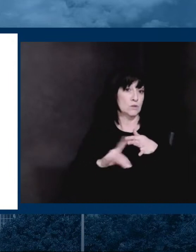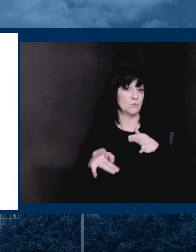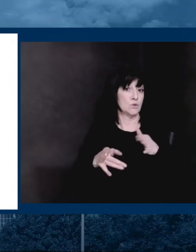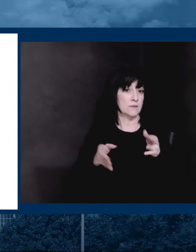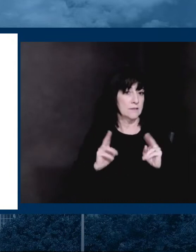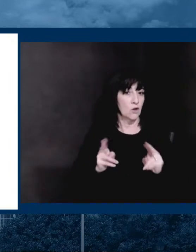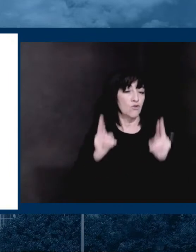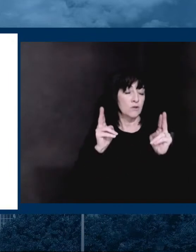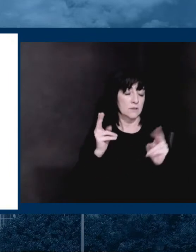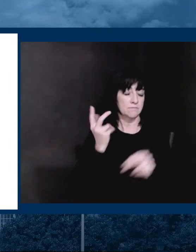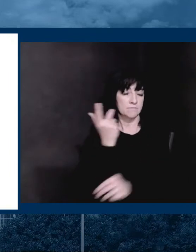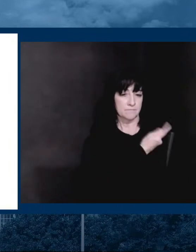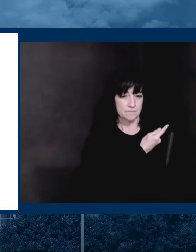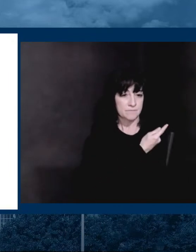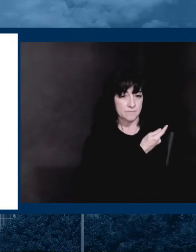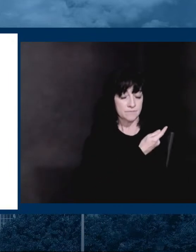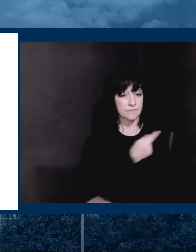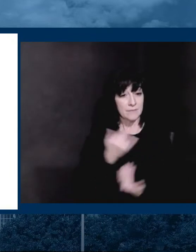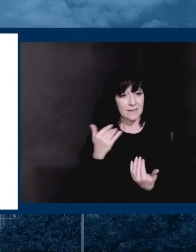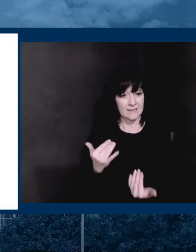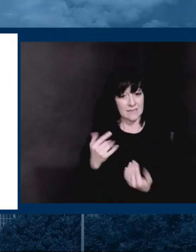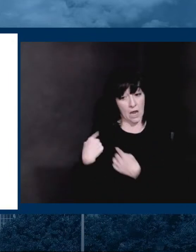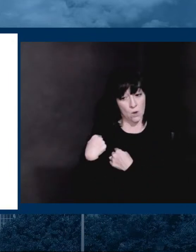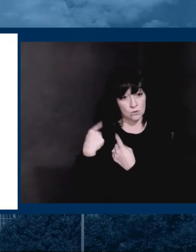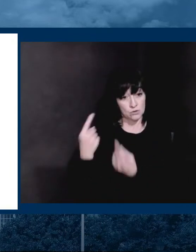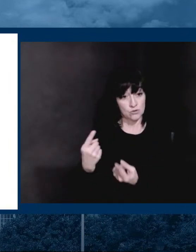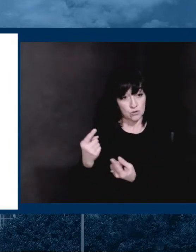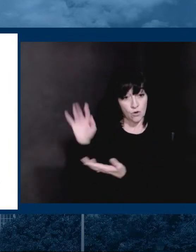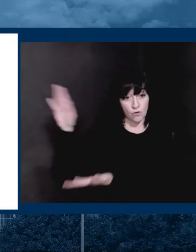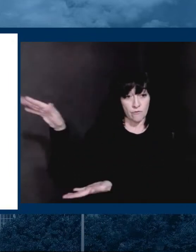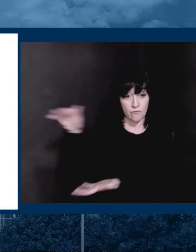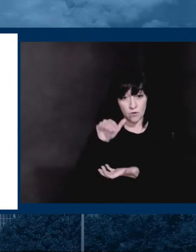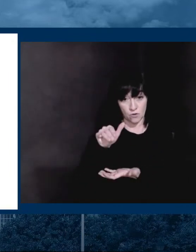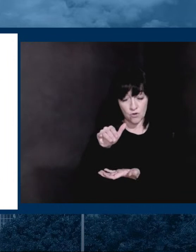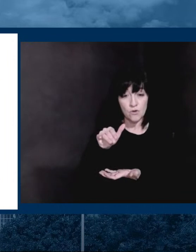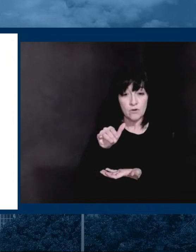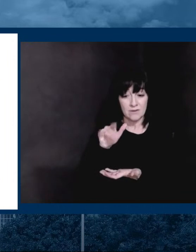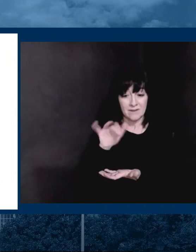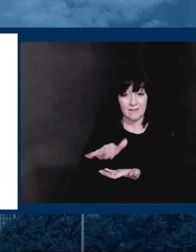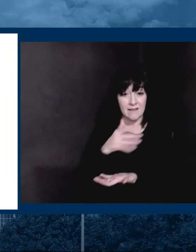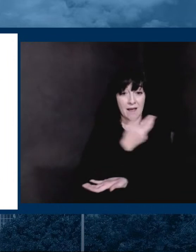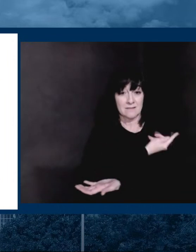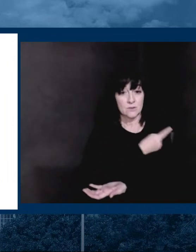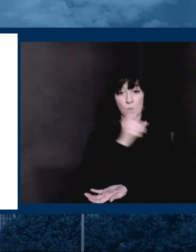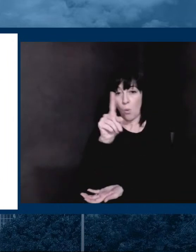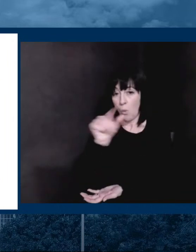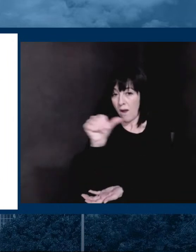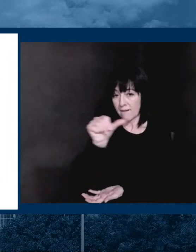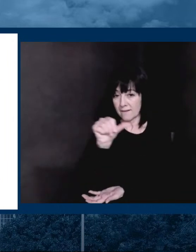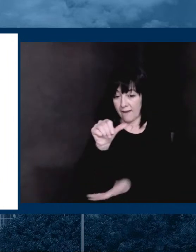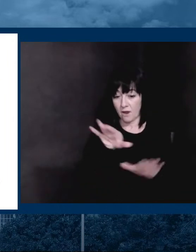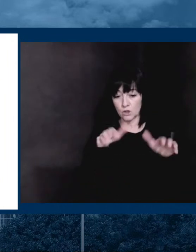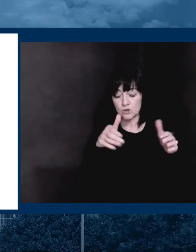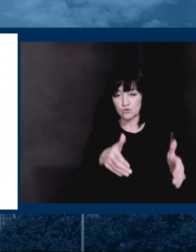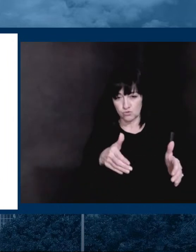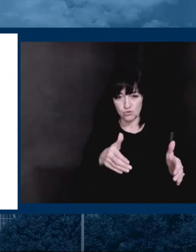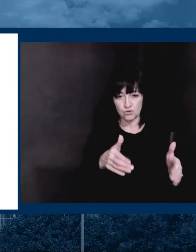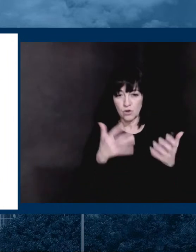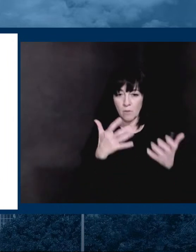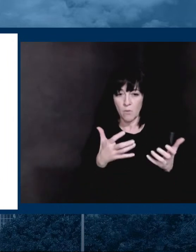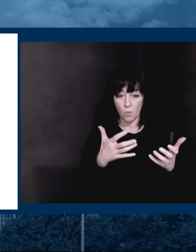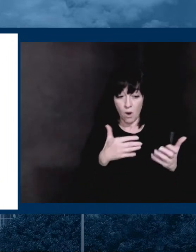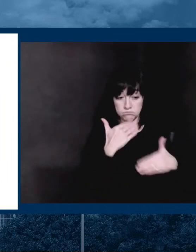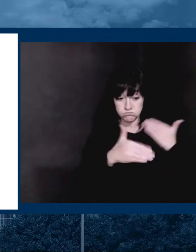already received in our state into the arms of Delawareans in that 1A group, to quickly move to